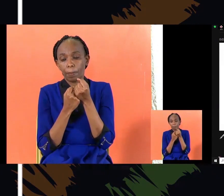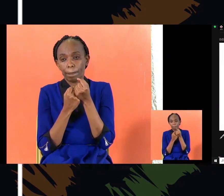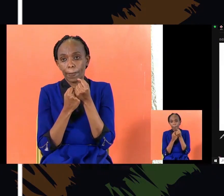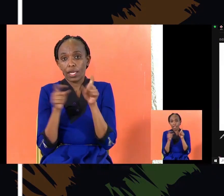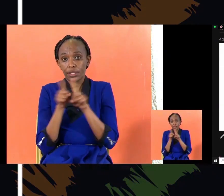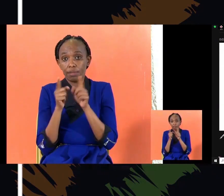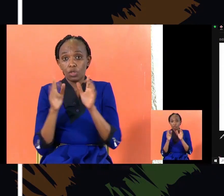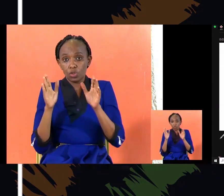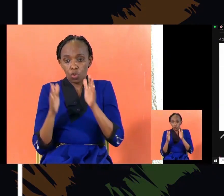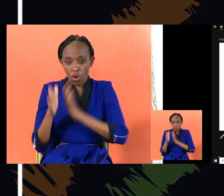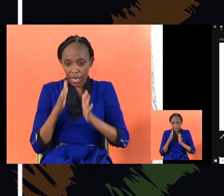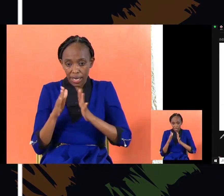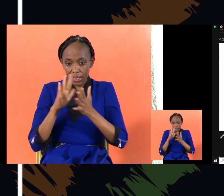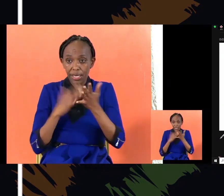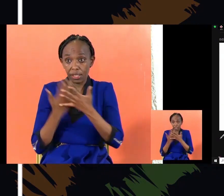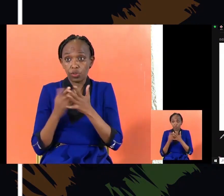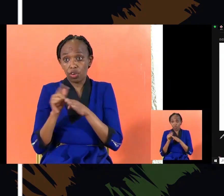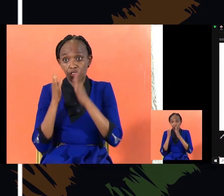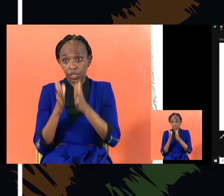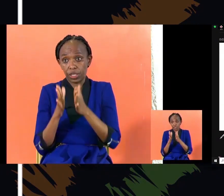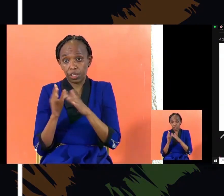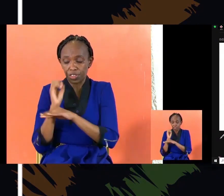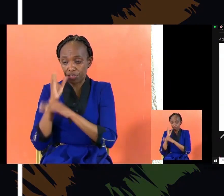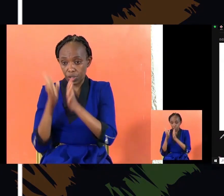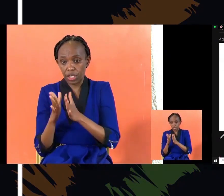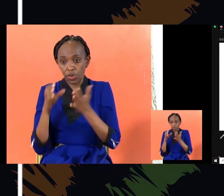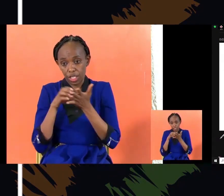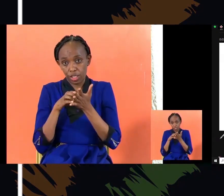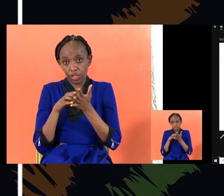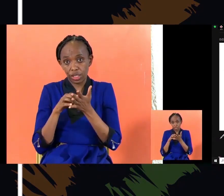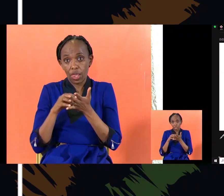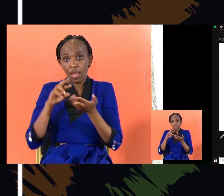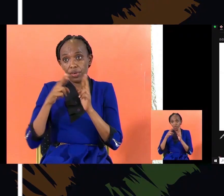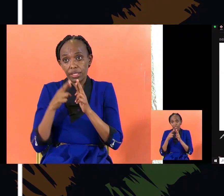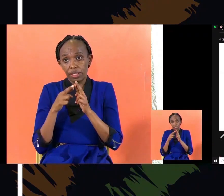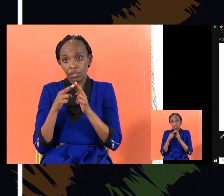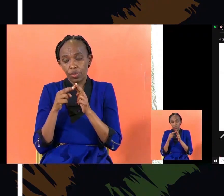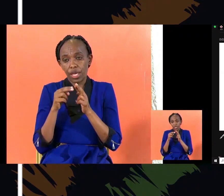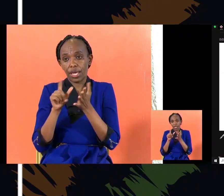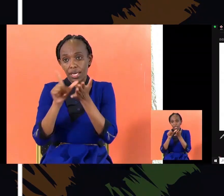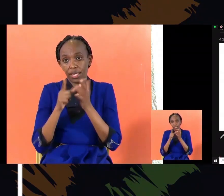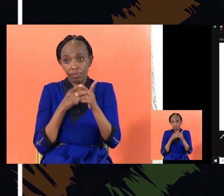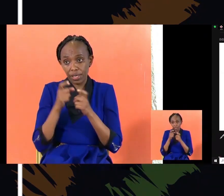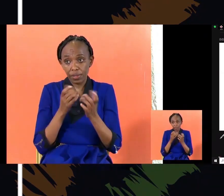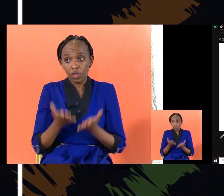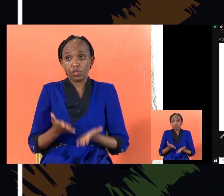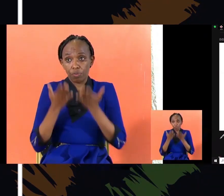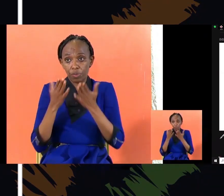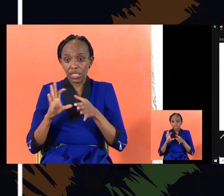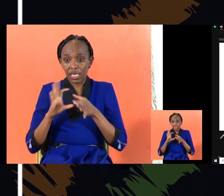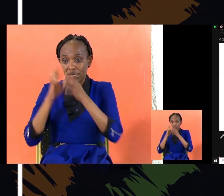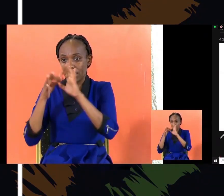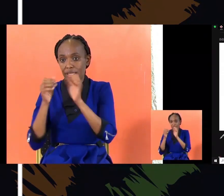a network of trainers of journalists on issues related to the debt management at the national level. To promote a synergy